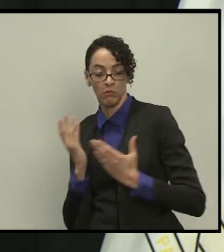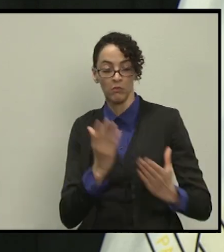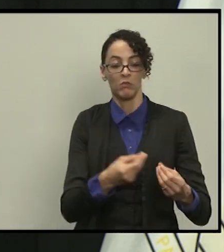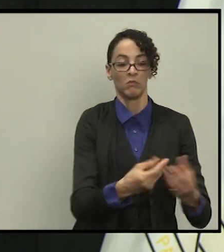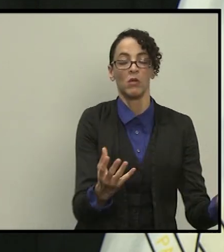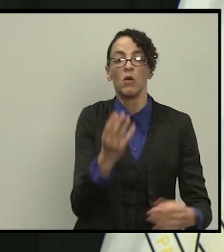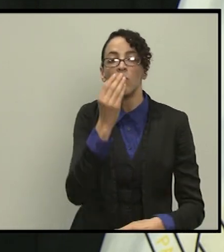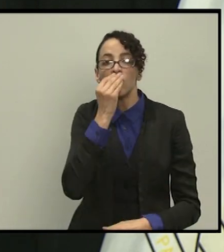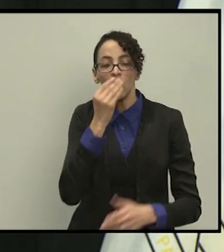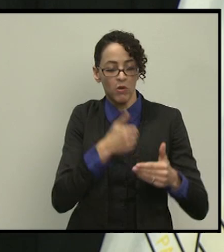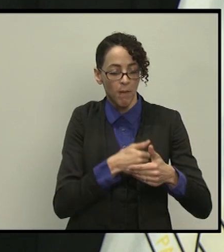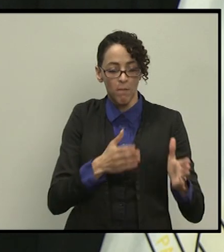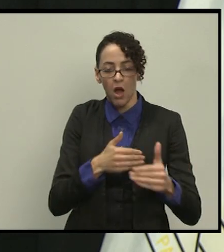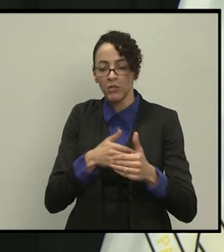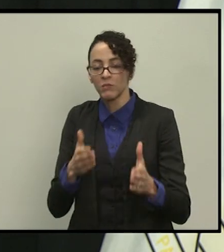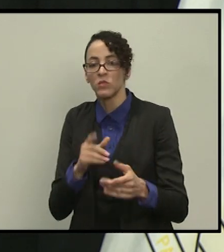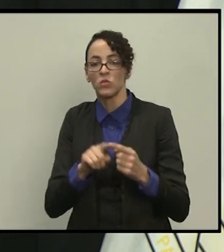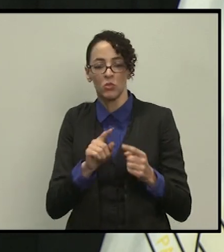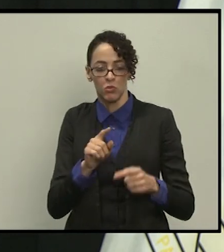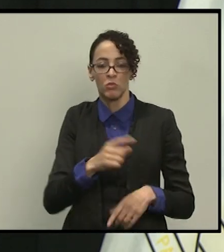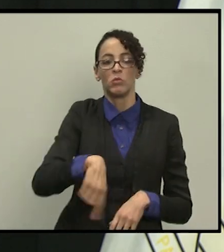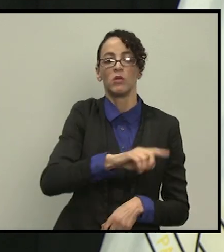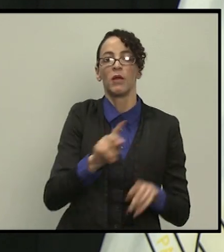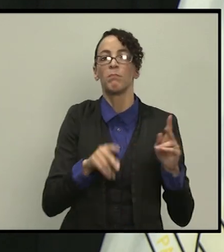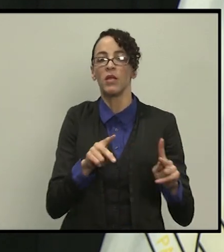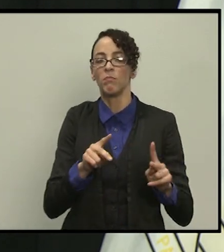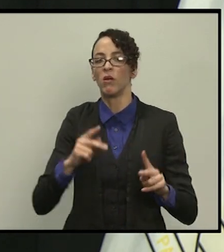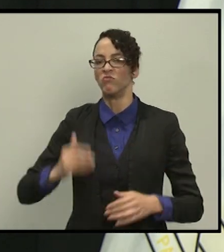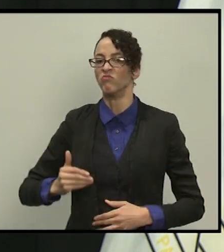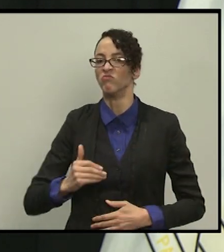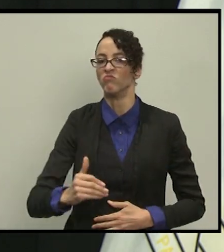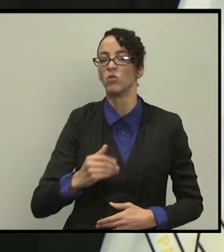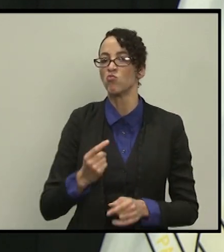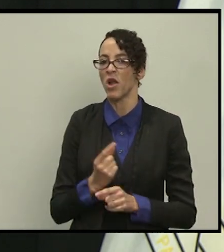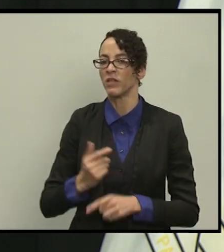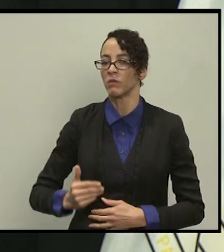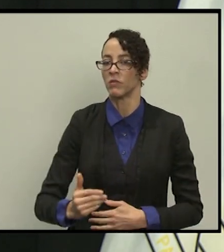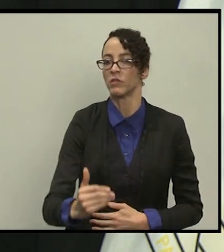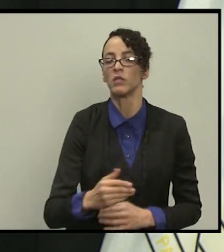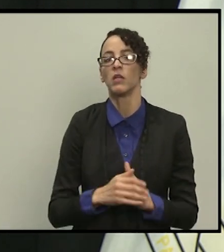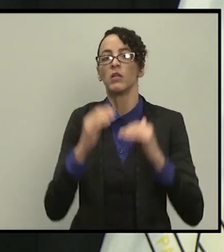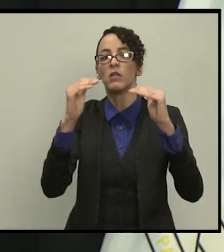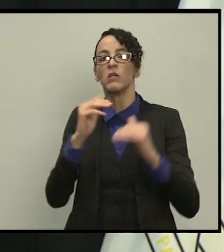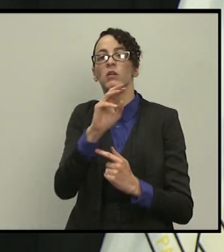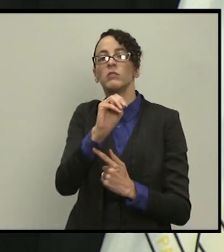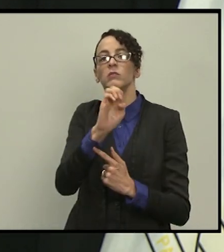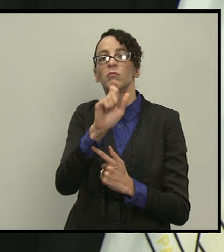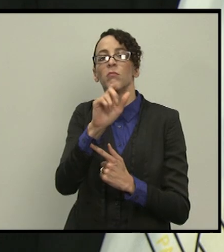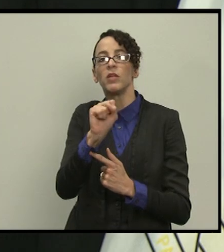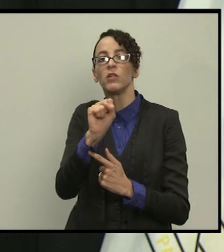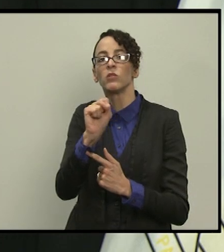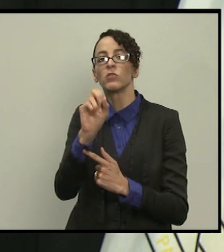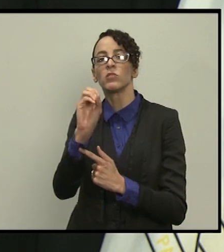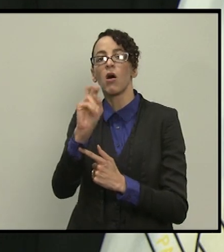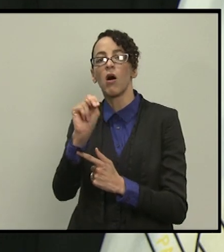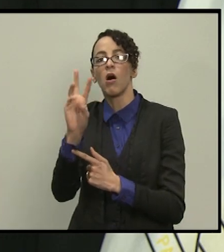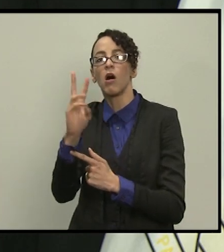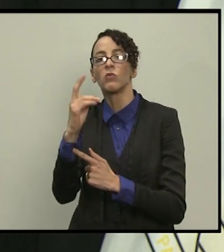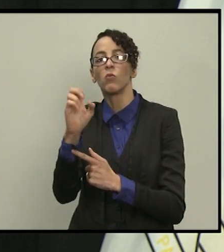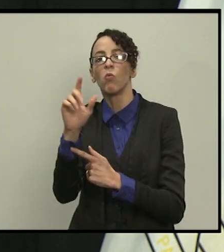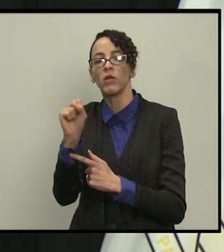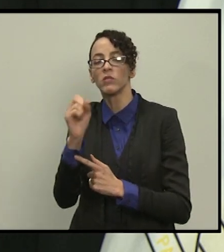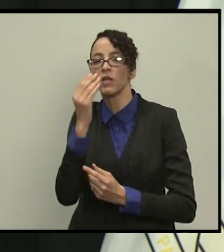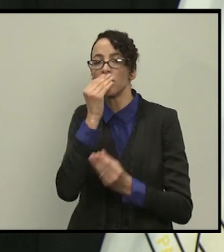on a regular basis. Meals on Wheels is another program that continues to deliver food to those who